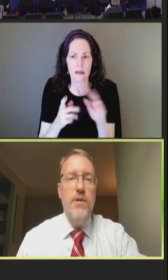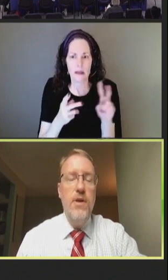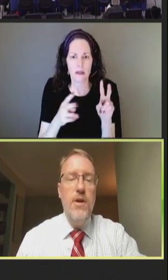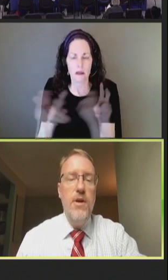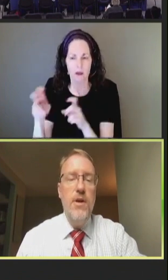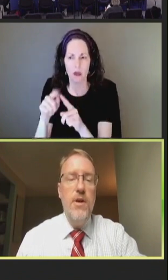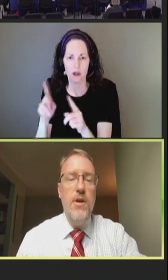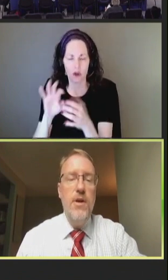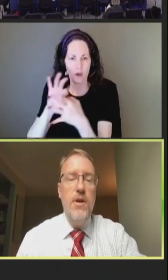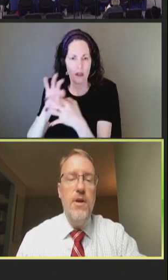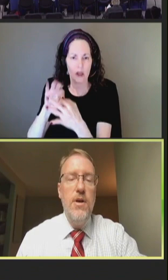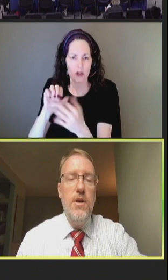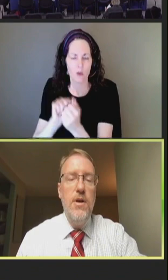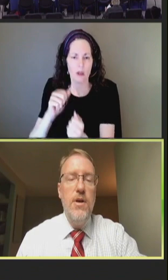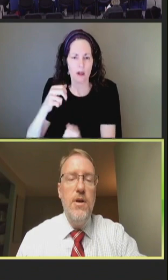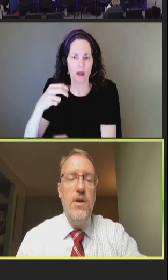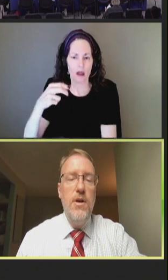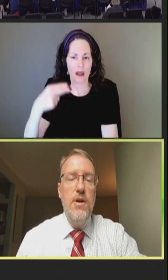virus.